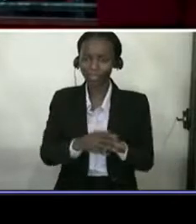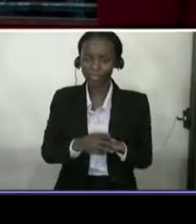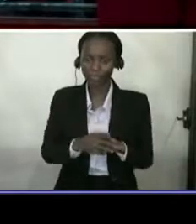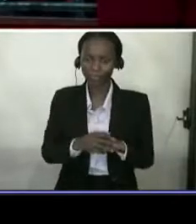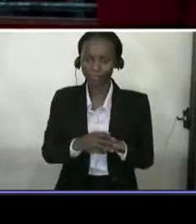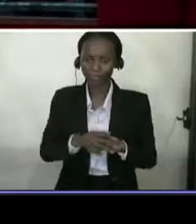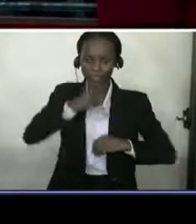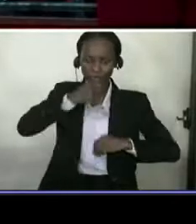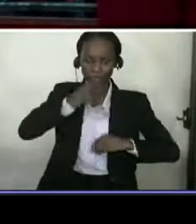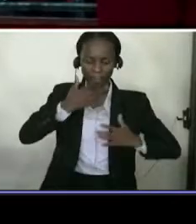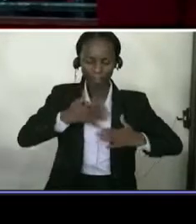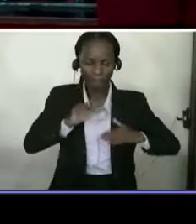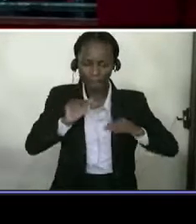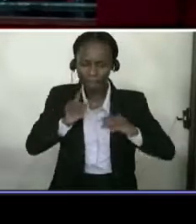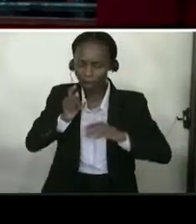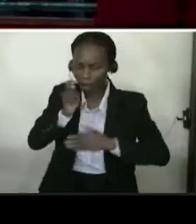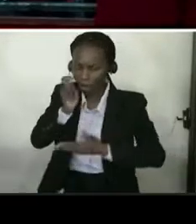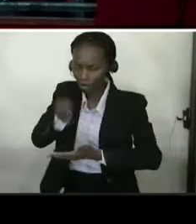express it,